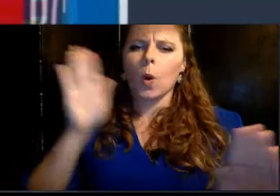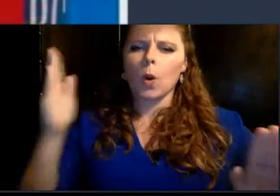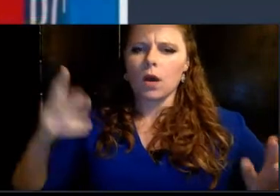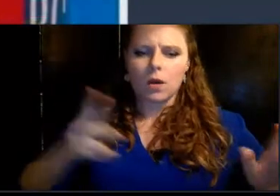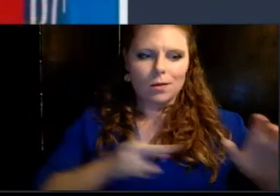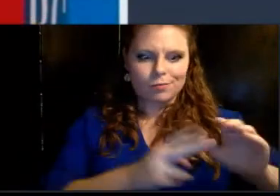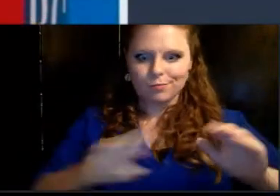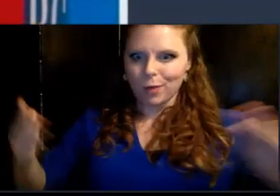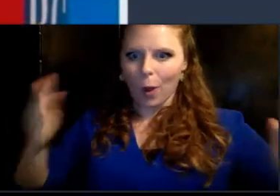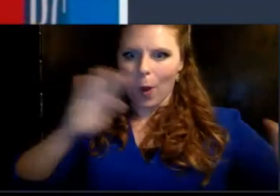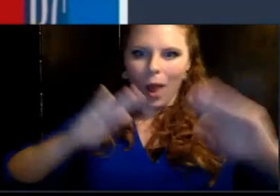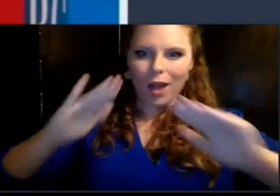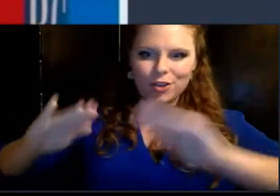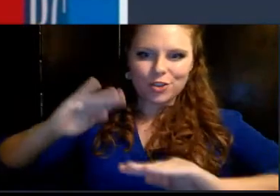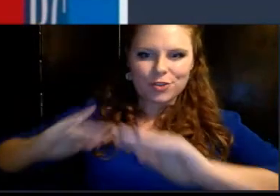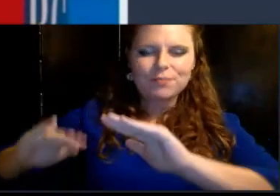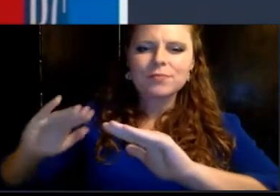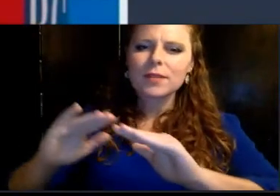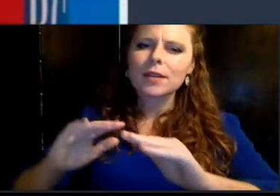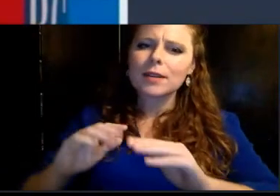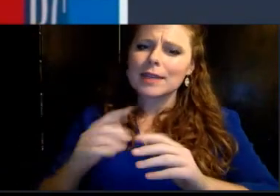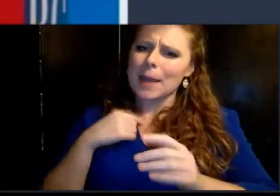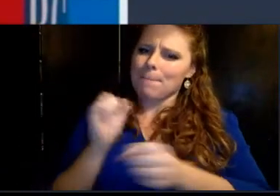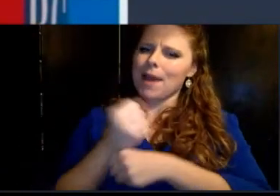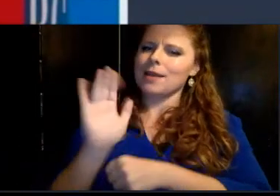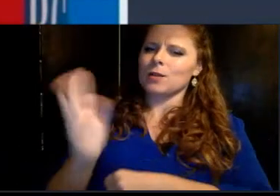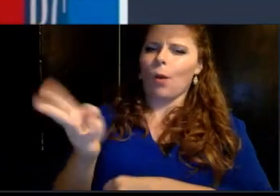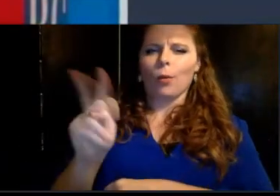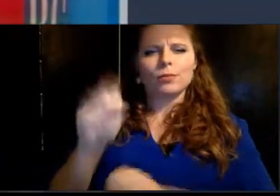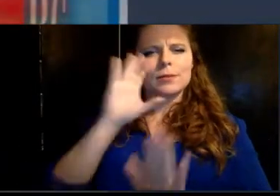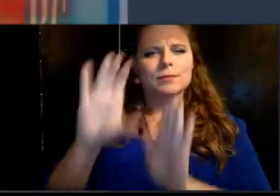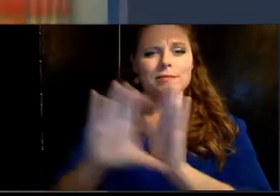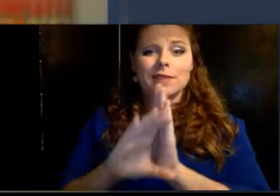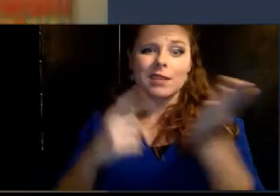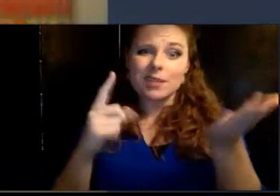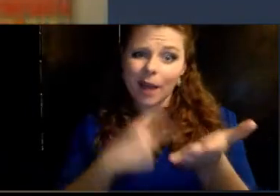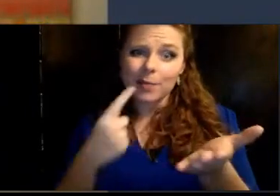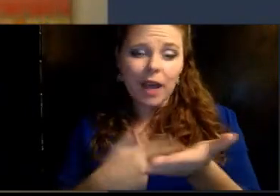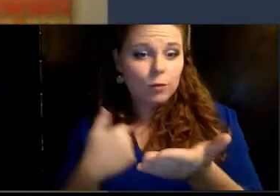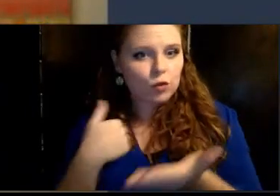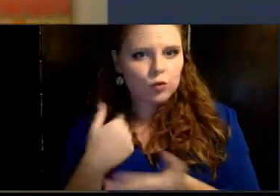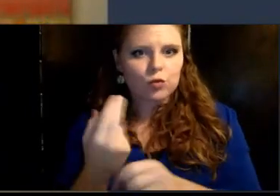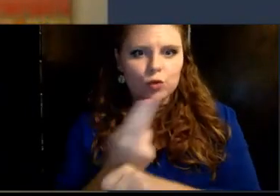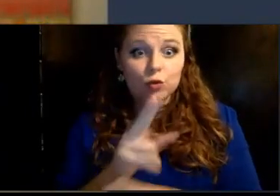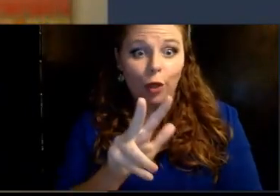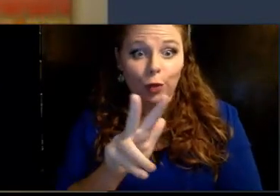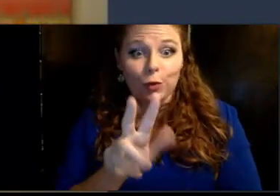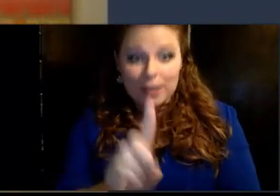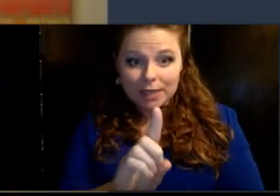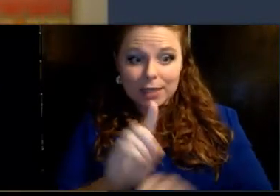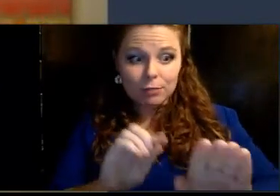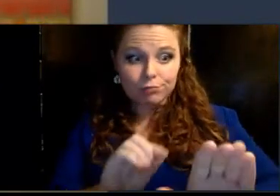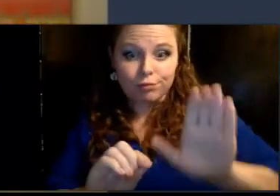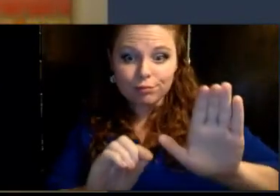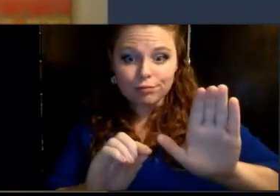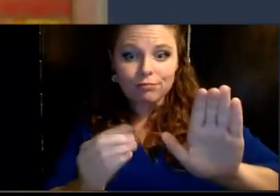pictures from different sources and pasted them down to create his pictures. Sometimes he even used actual 3D objects